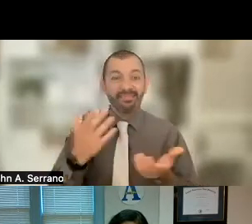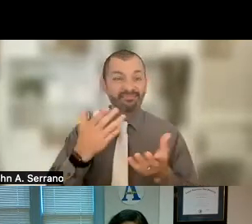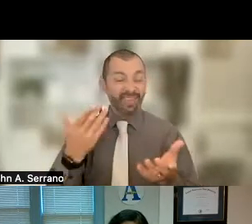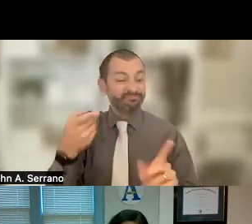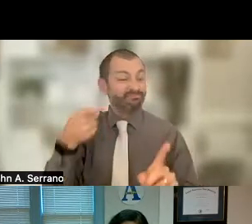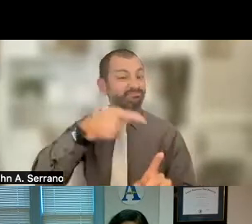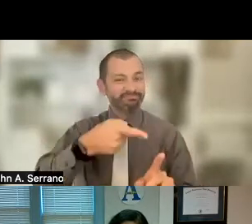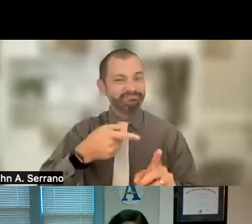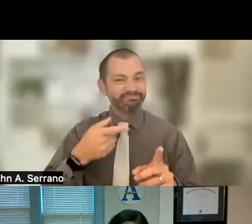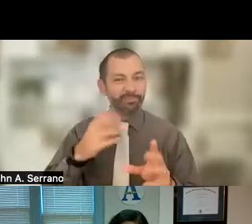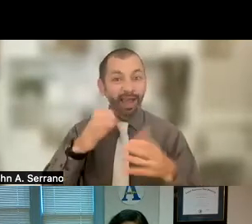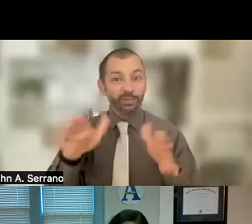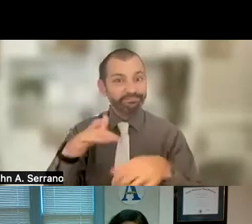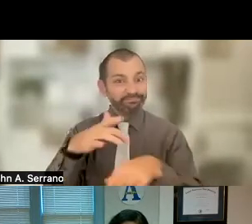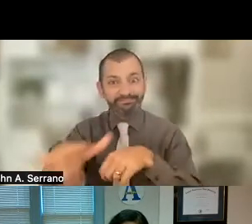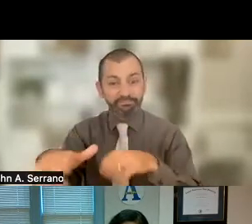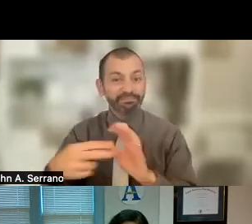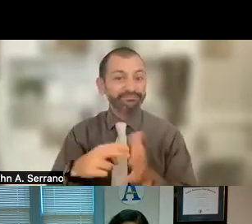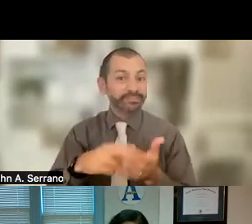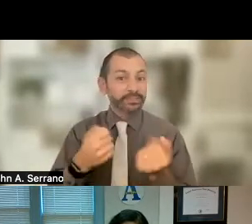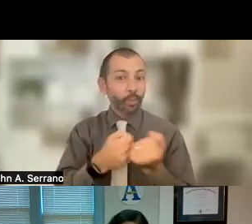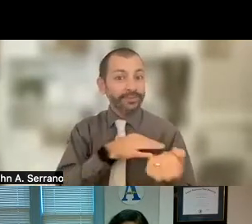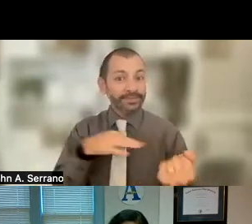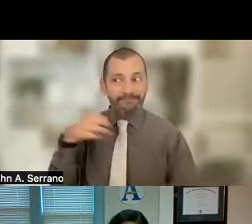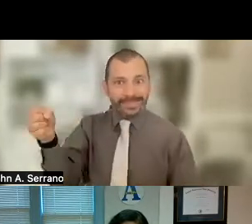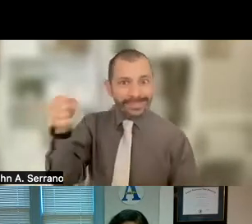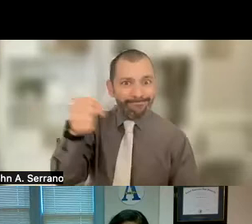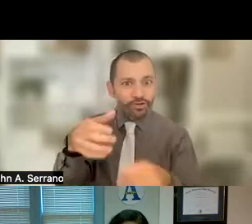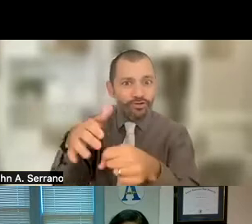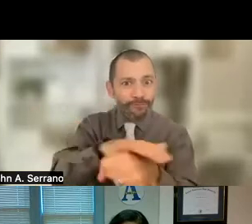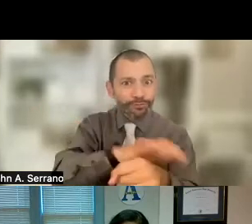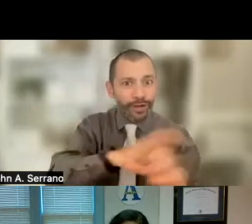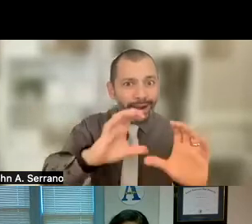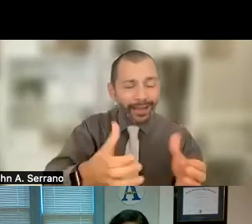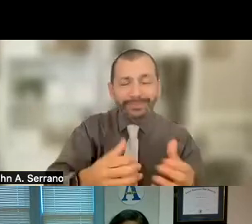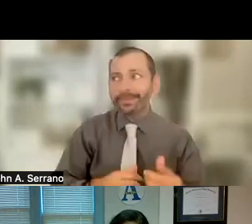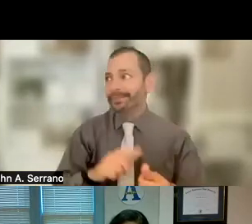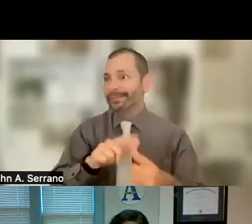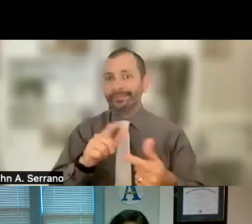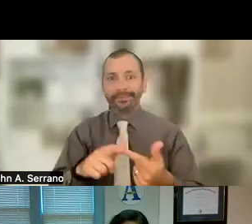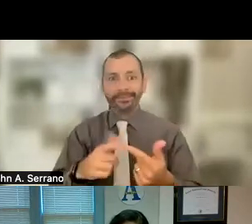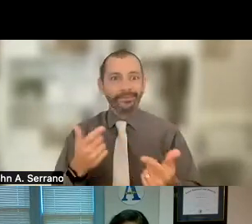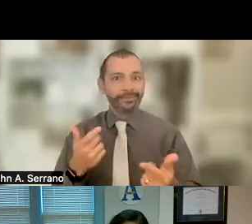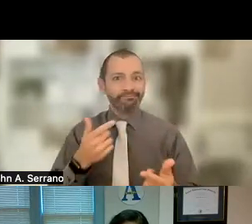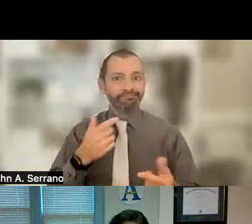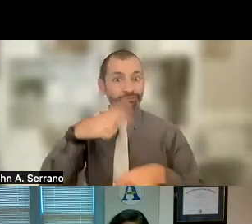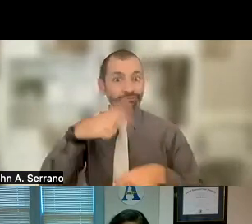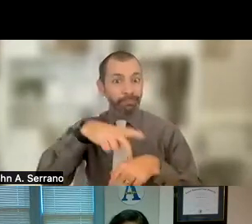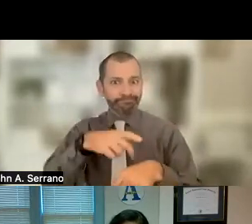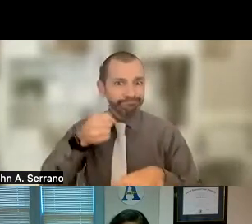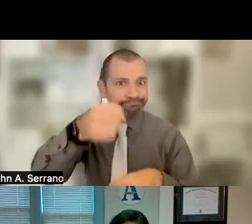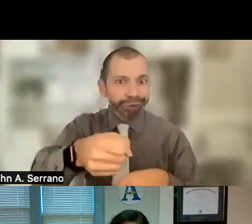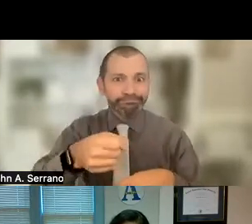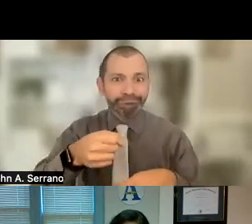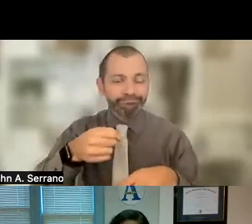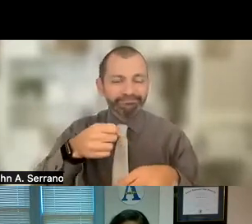having multiple vacancies that aren't filled, meaning classrooms are understaffed and needing to have people come into the classroom and provide that